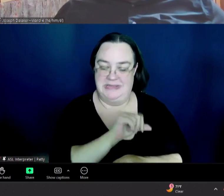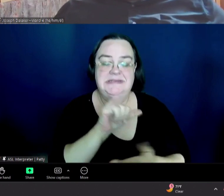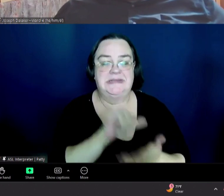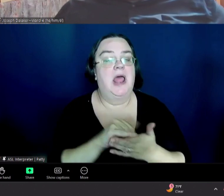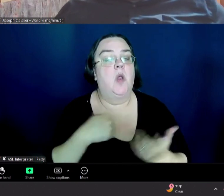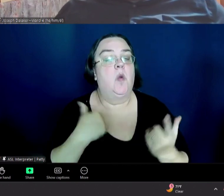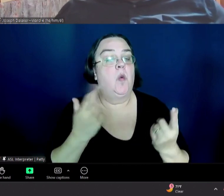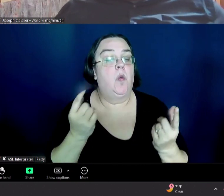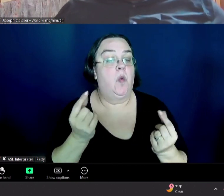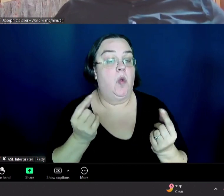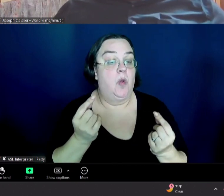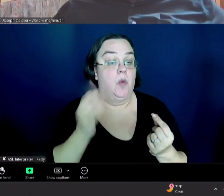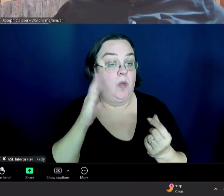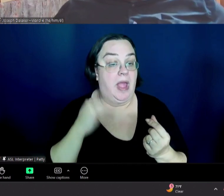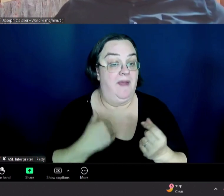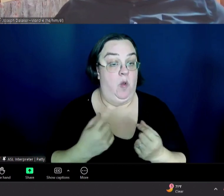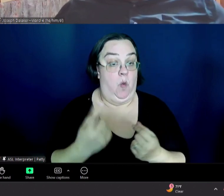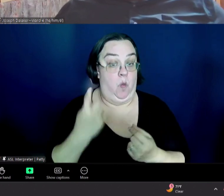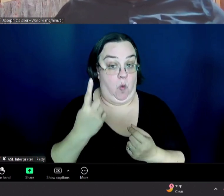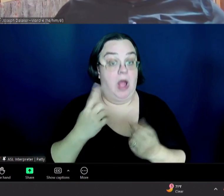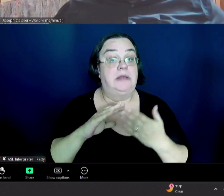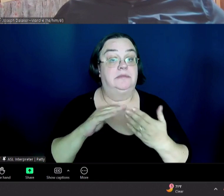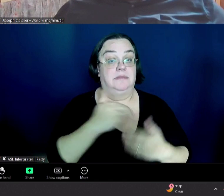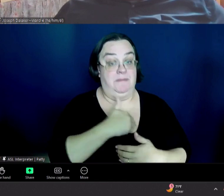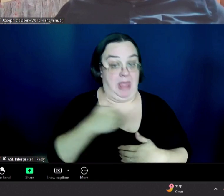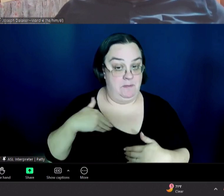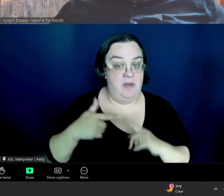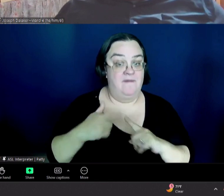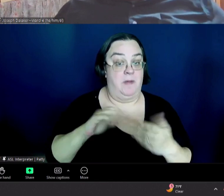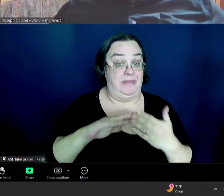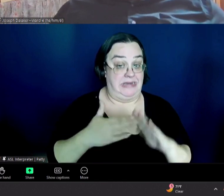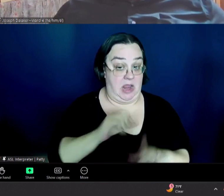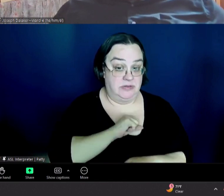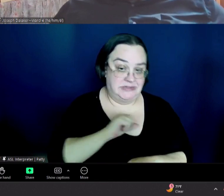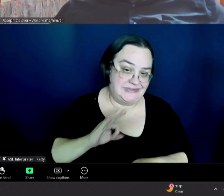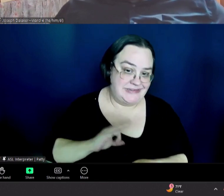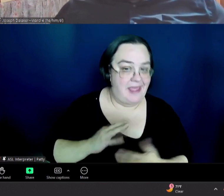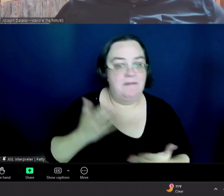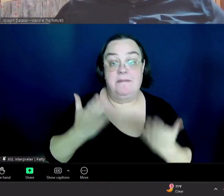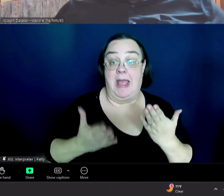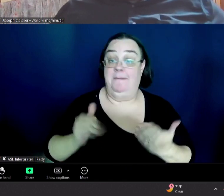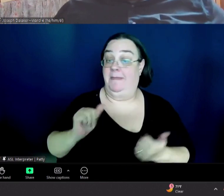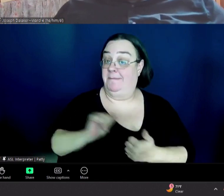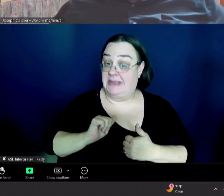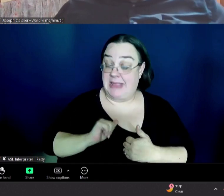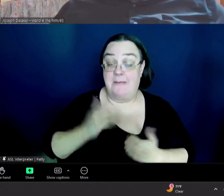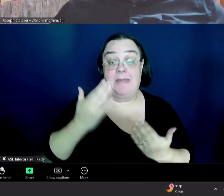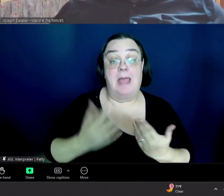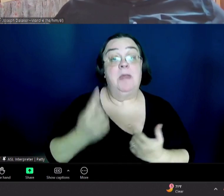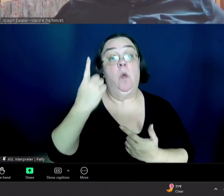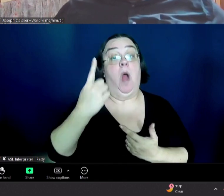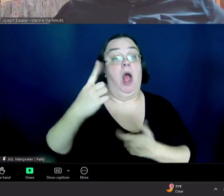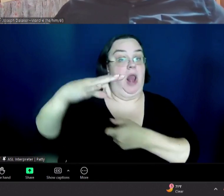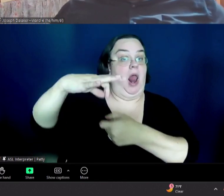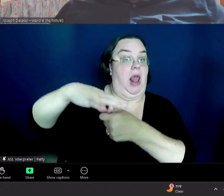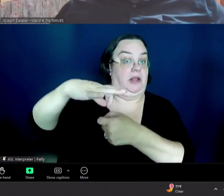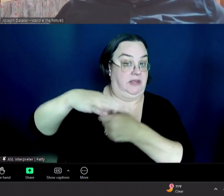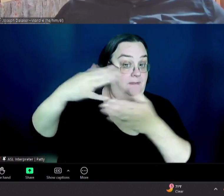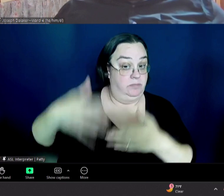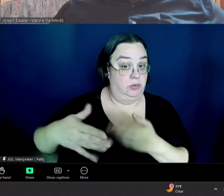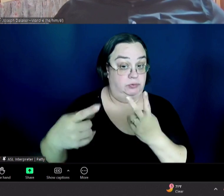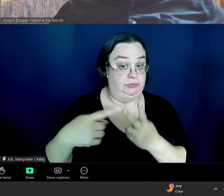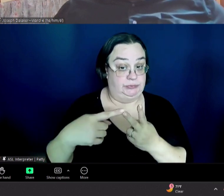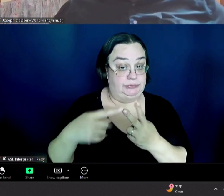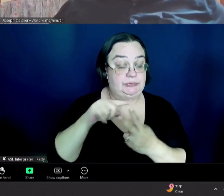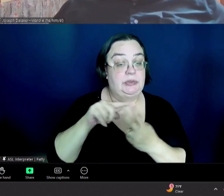have one town staff member, i.e. myself, maybe one elected official, and